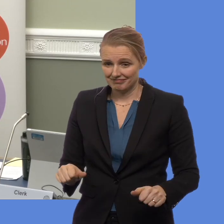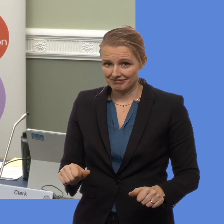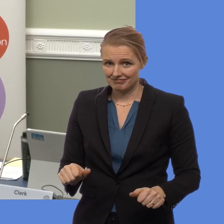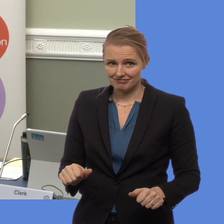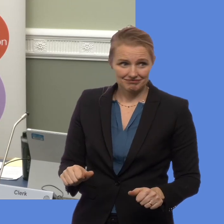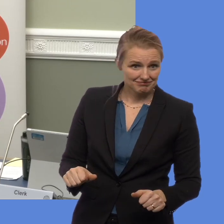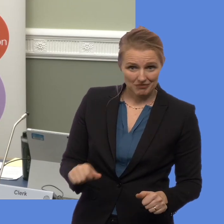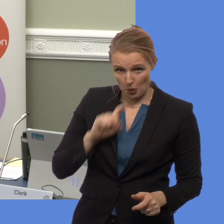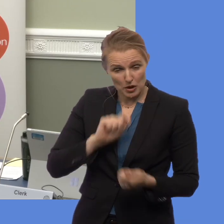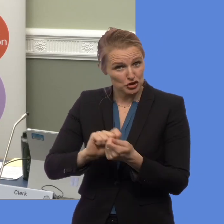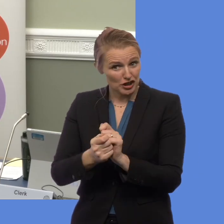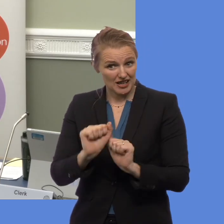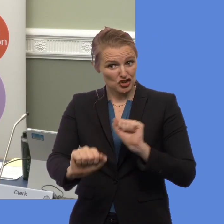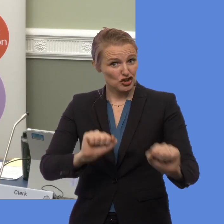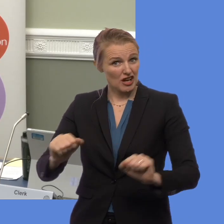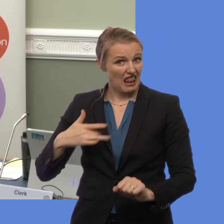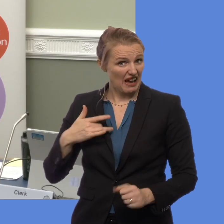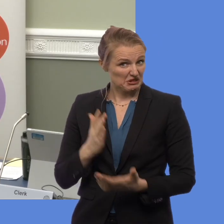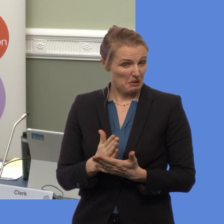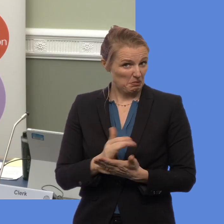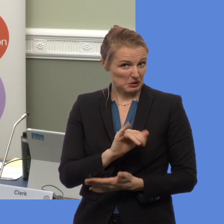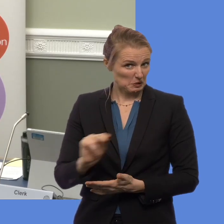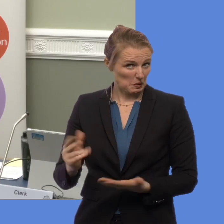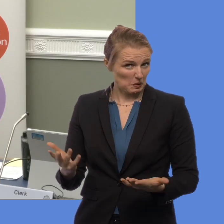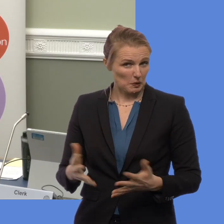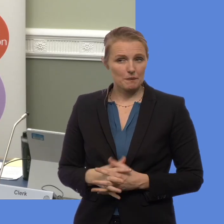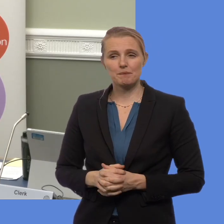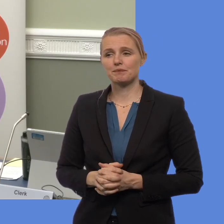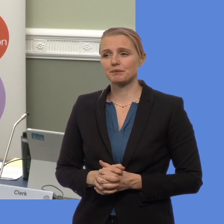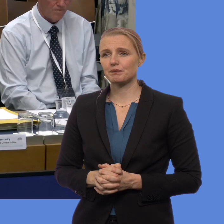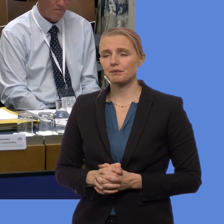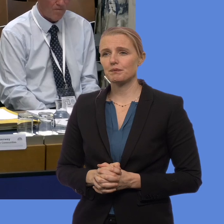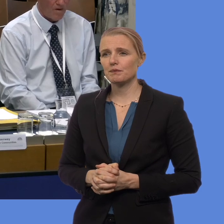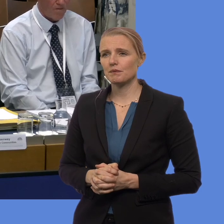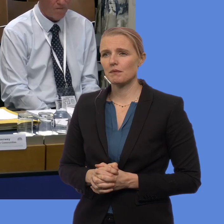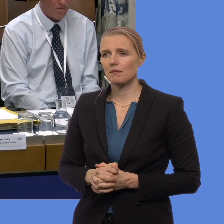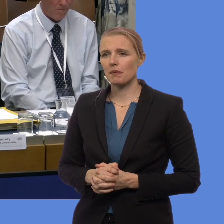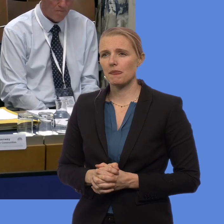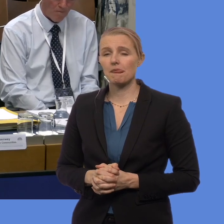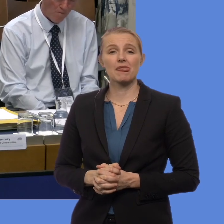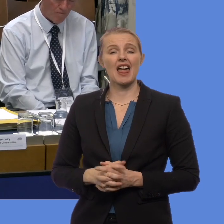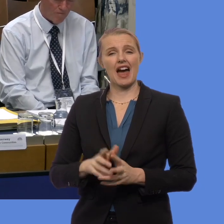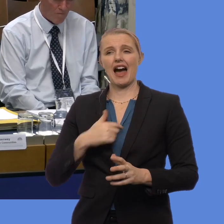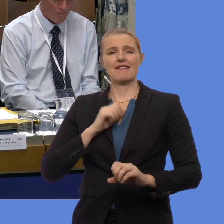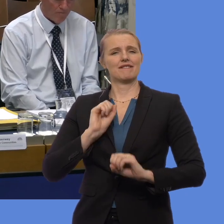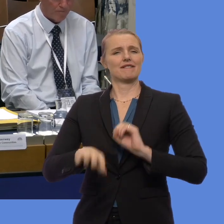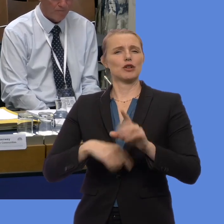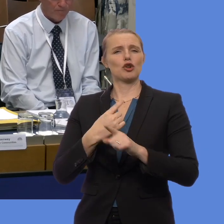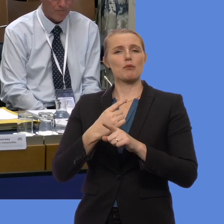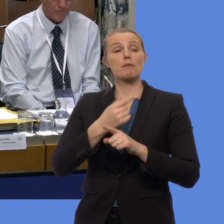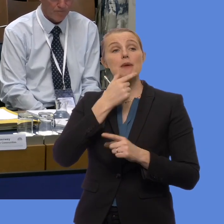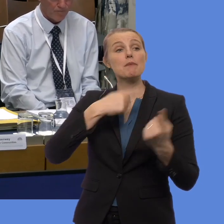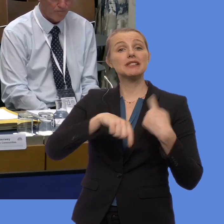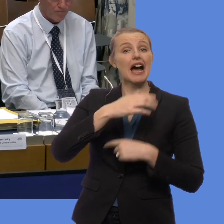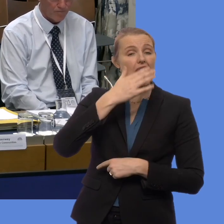the lives of people who use sign? I talked at the generality about destigmatisation. I thank